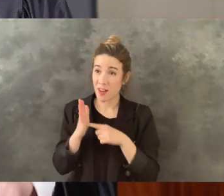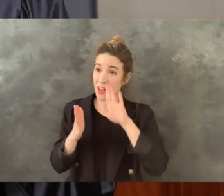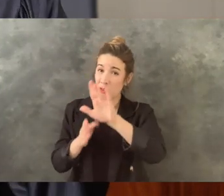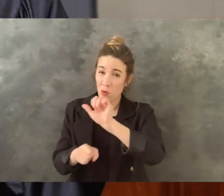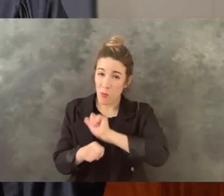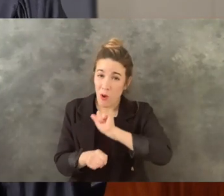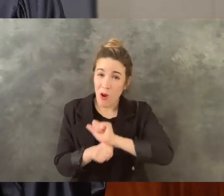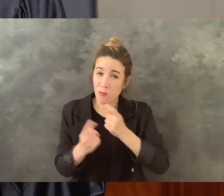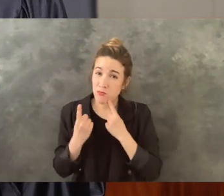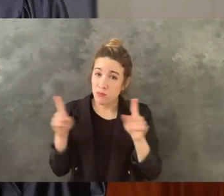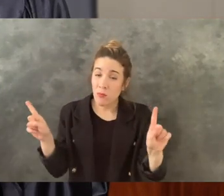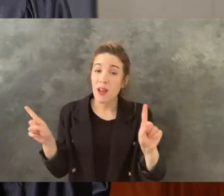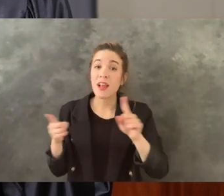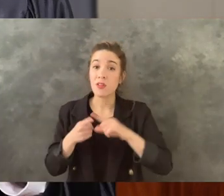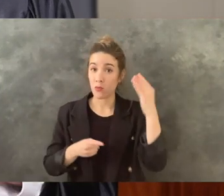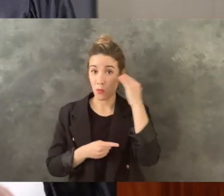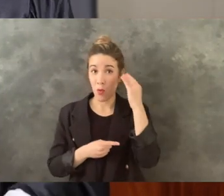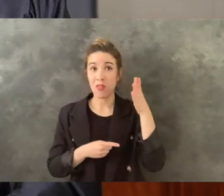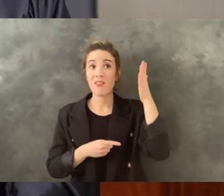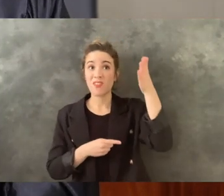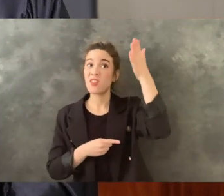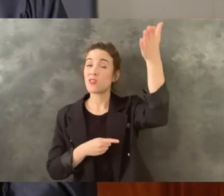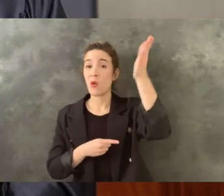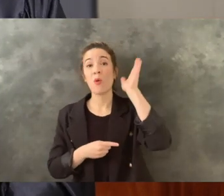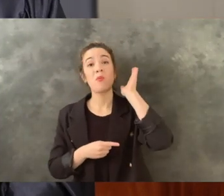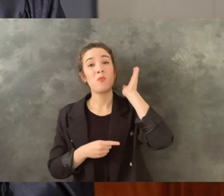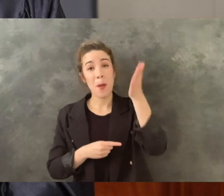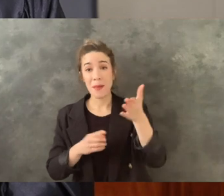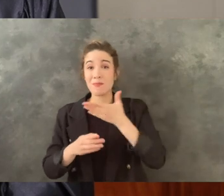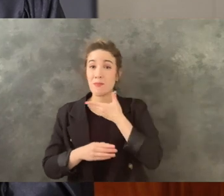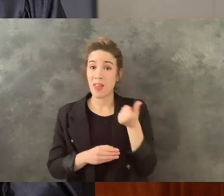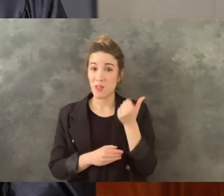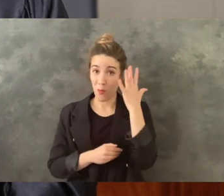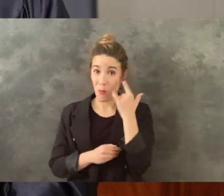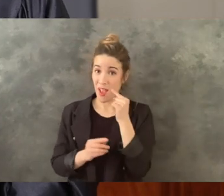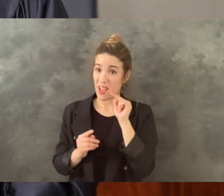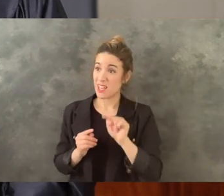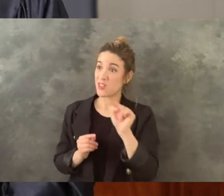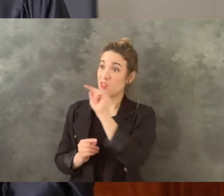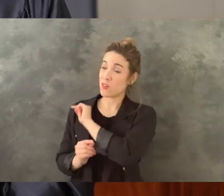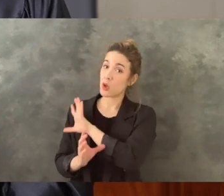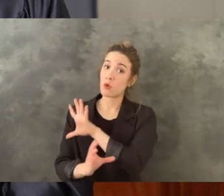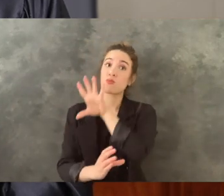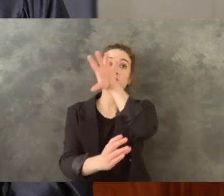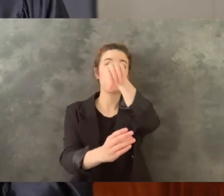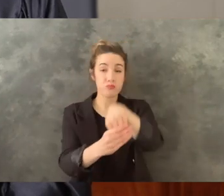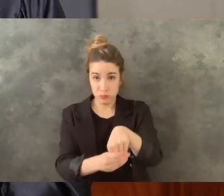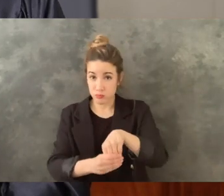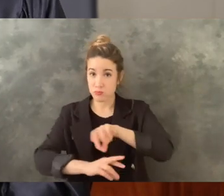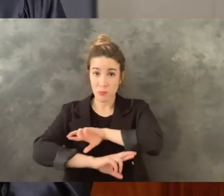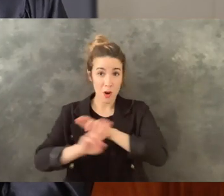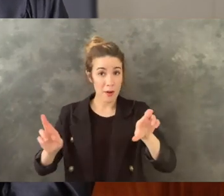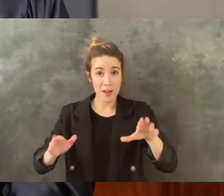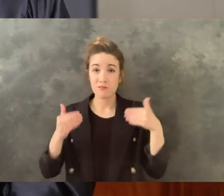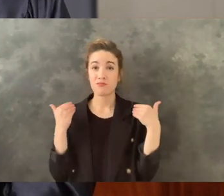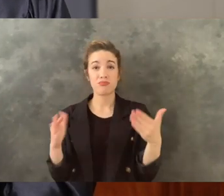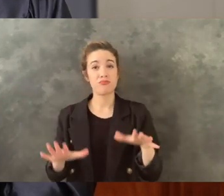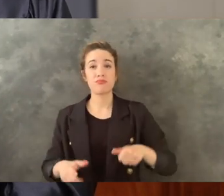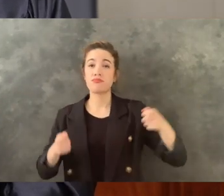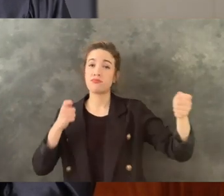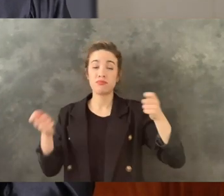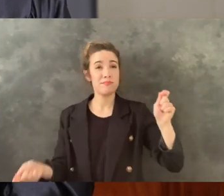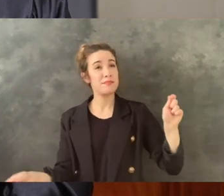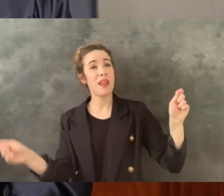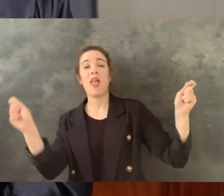achievements, and to know that the future will most certainly be better because each of you will step to the forefront